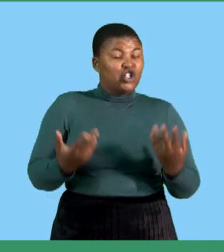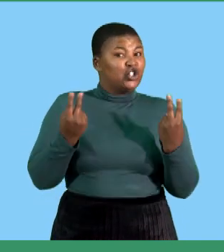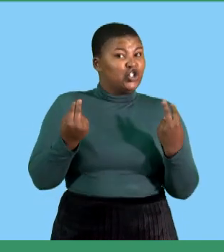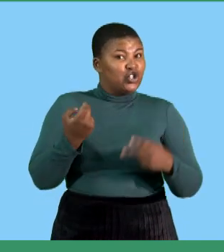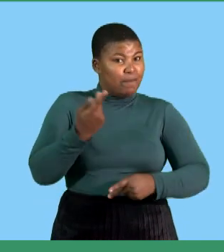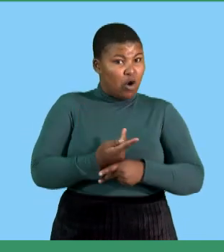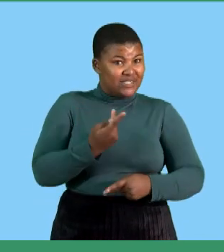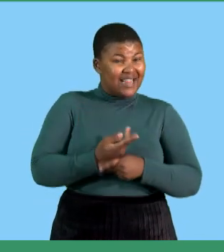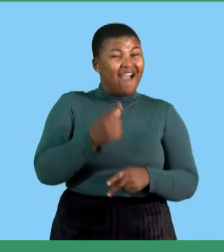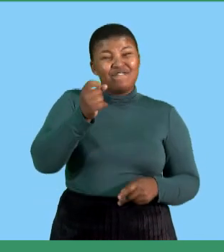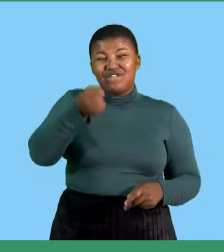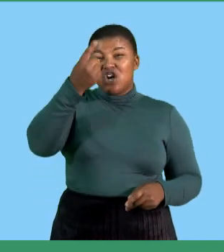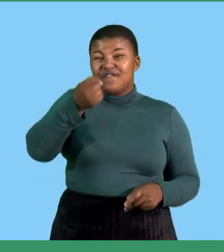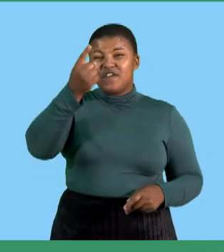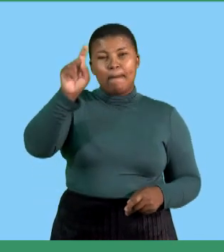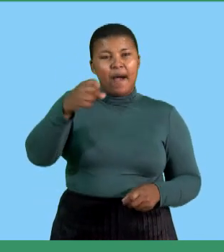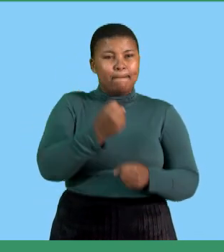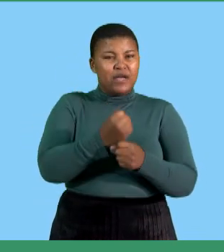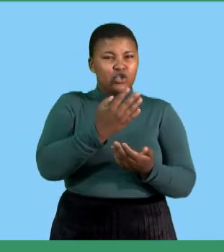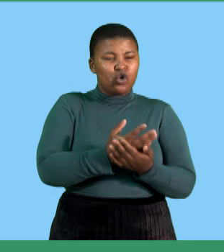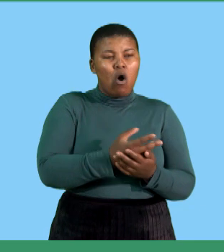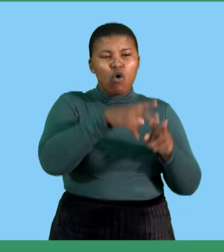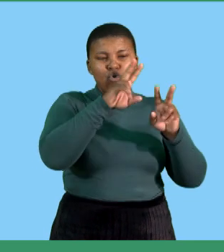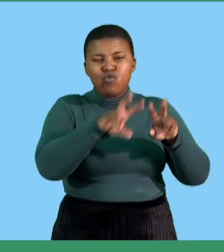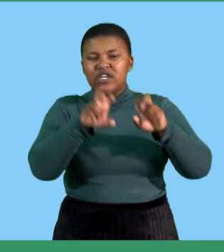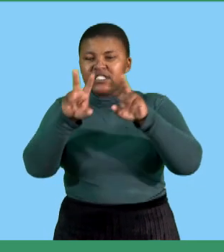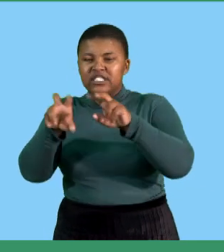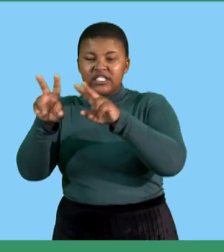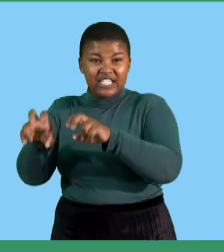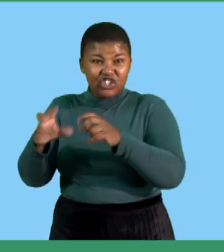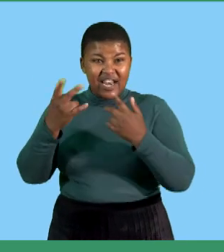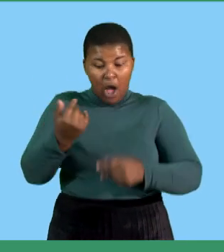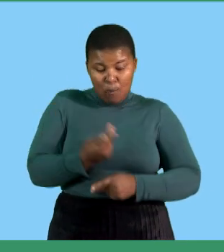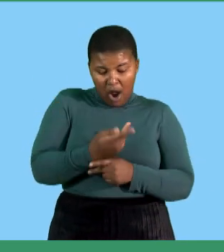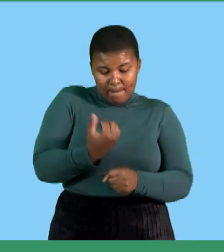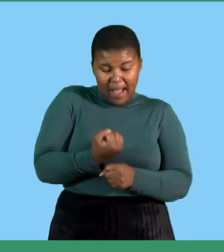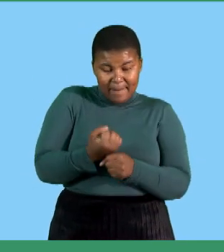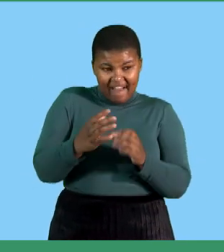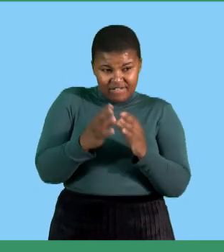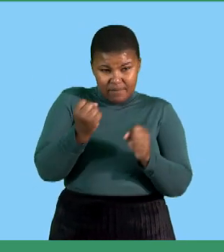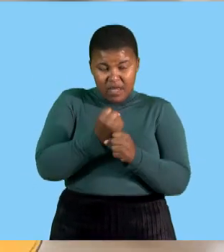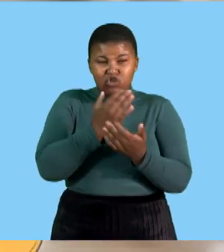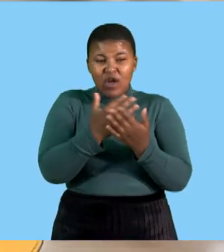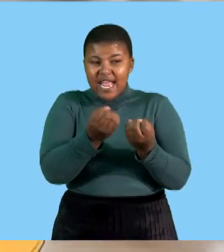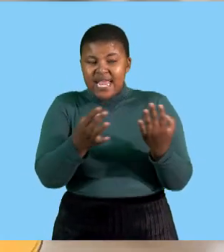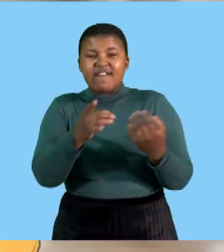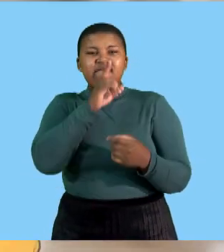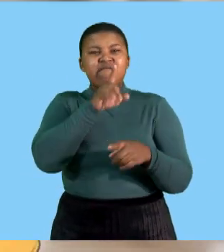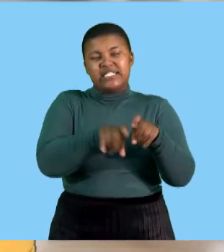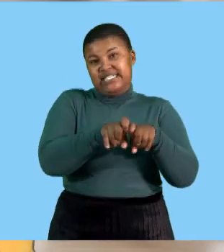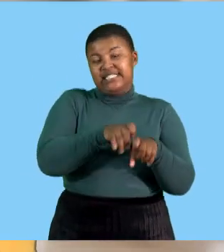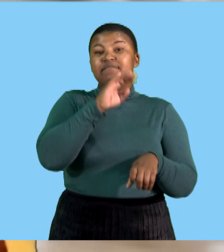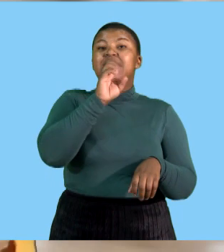firstly have to do market research and testing of the sample products. And who does this? Of